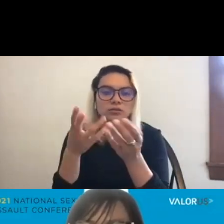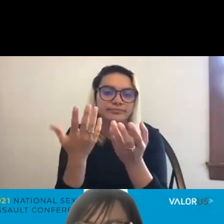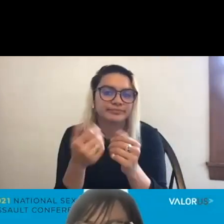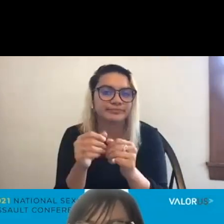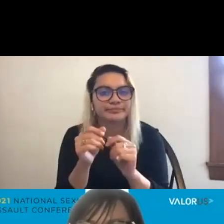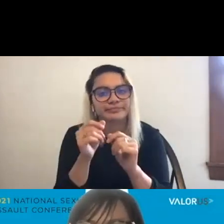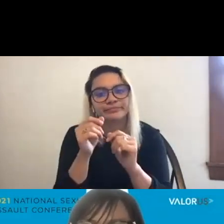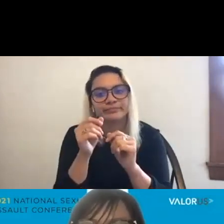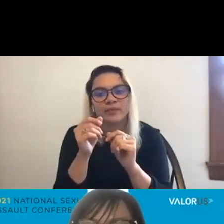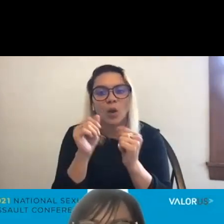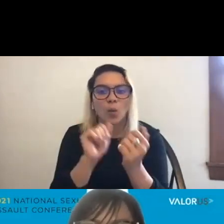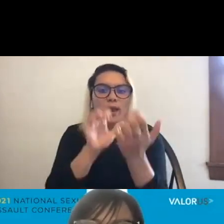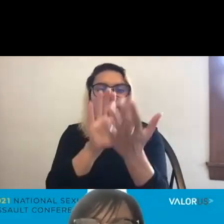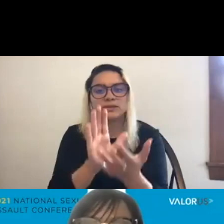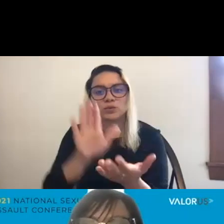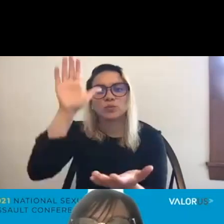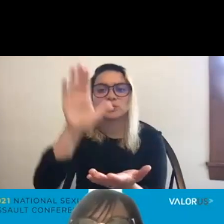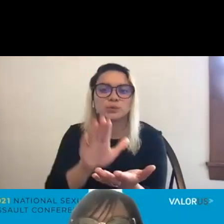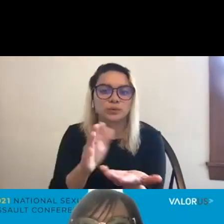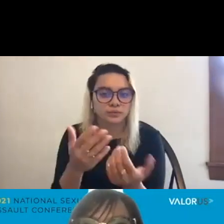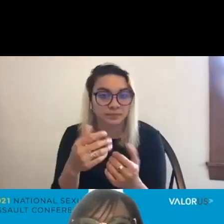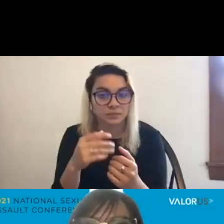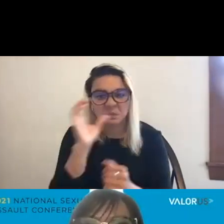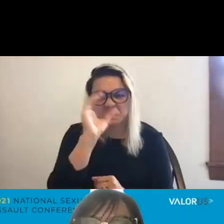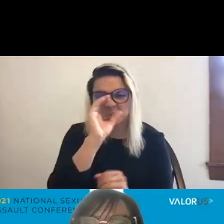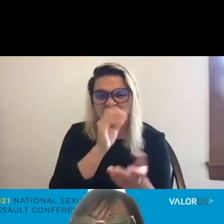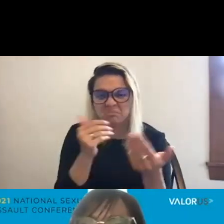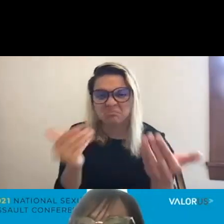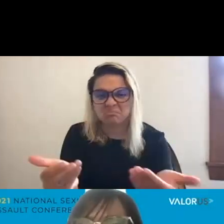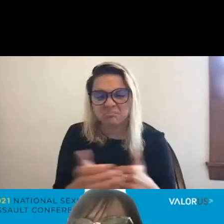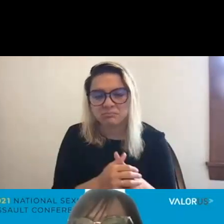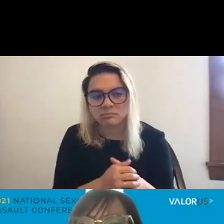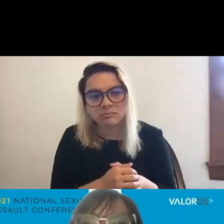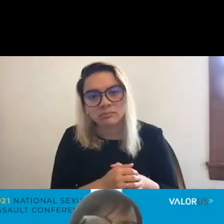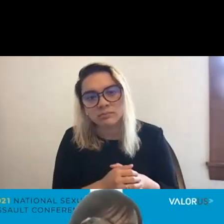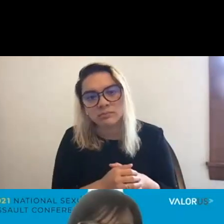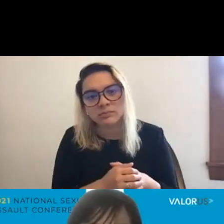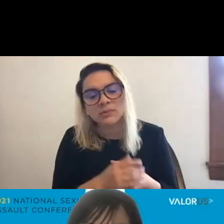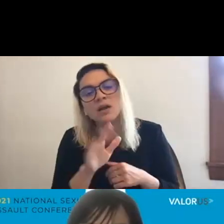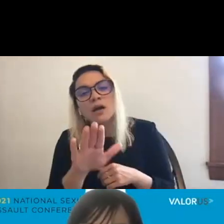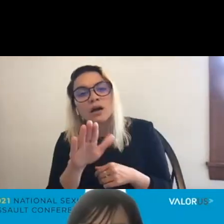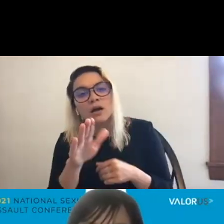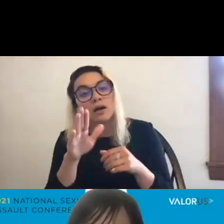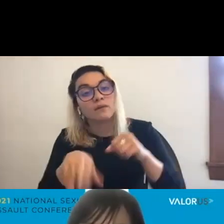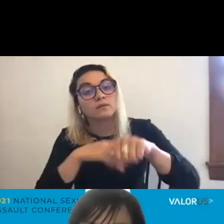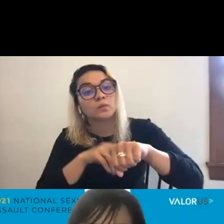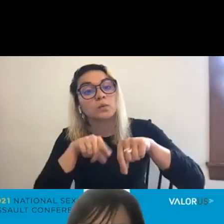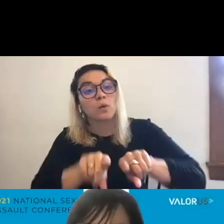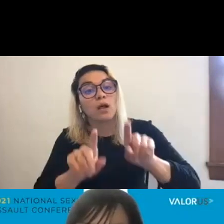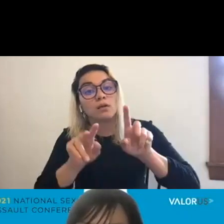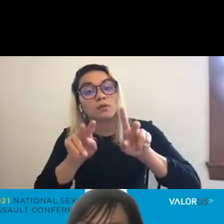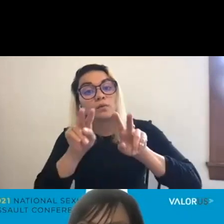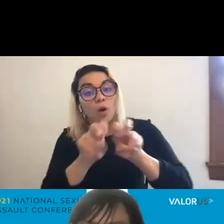you do it, I want you to consider what is the broad message that you think you're